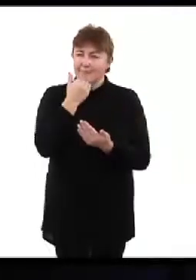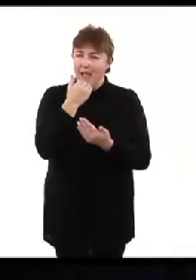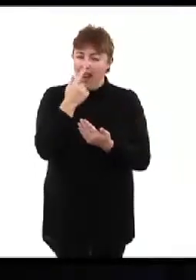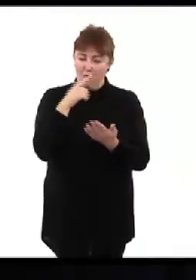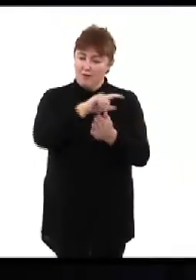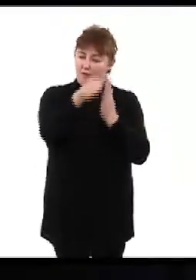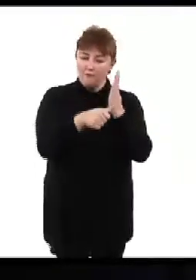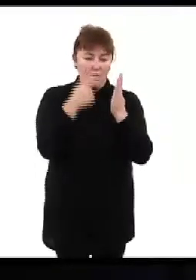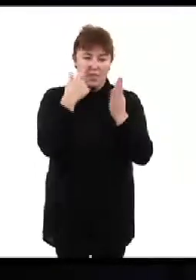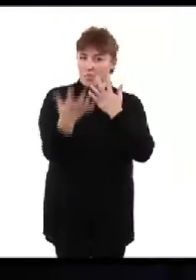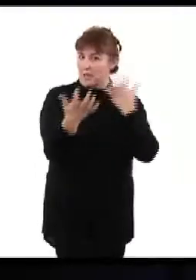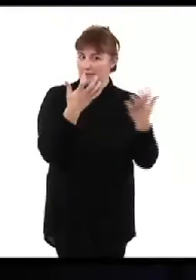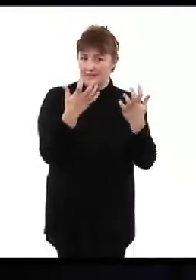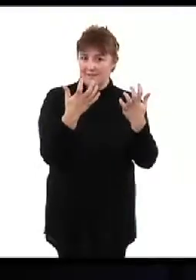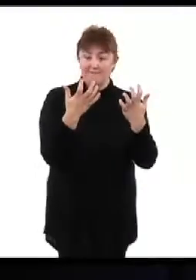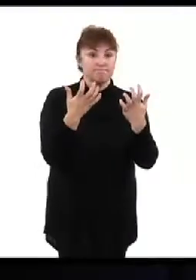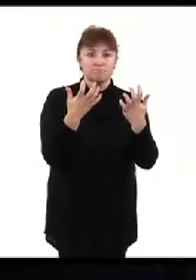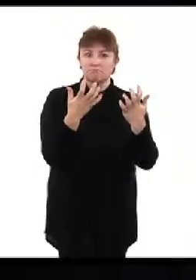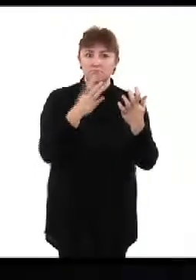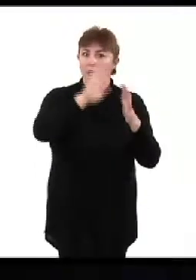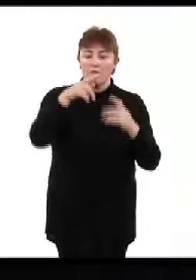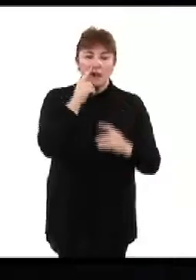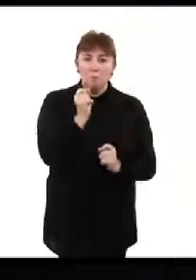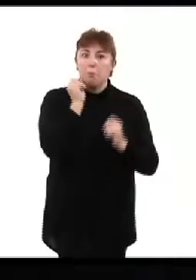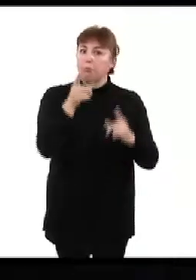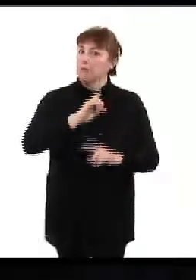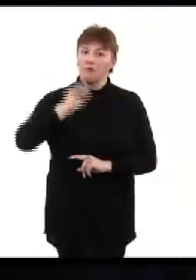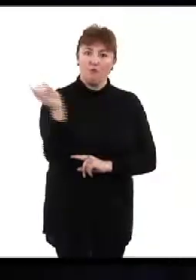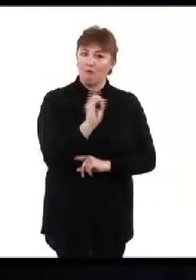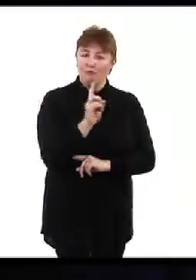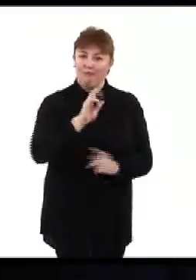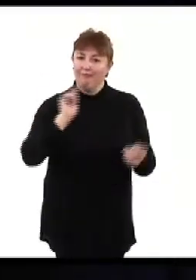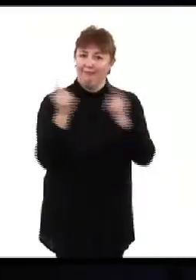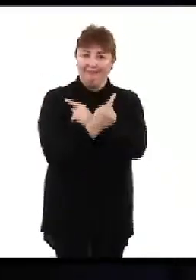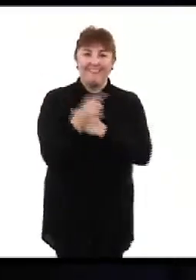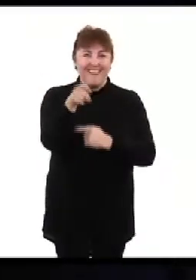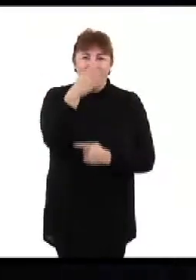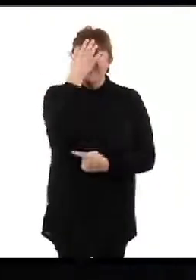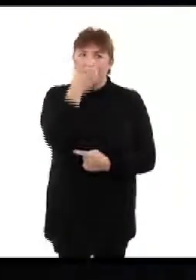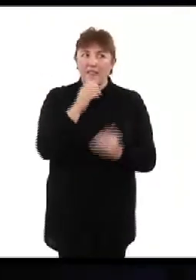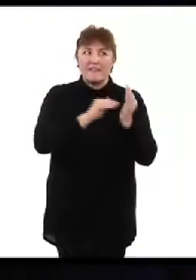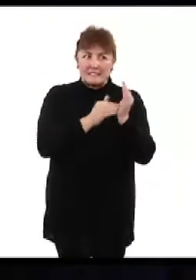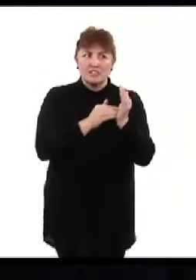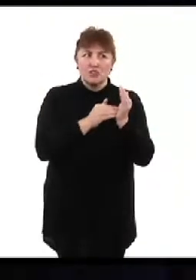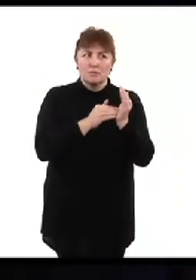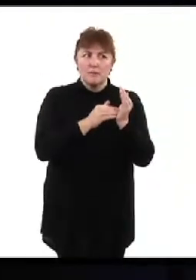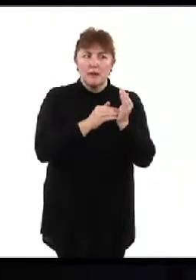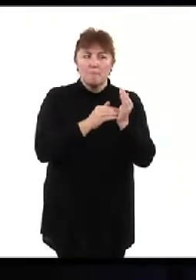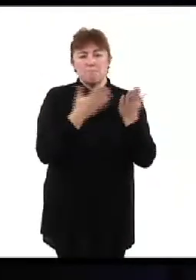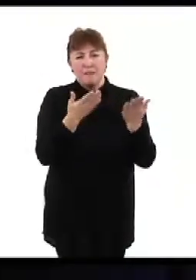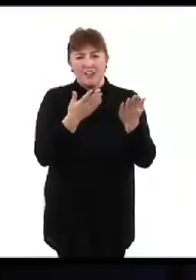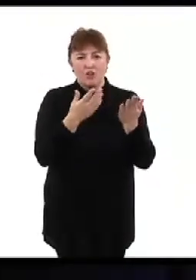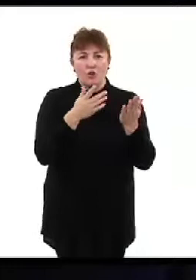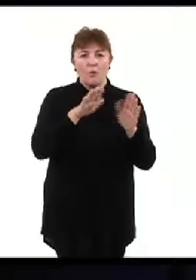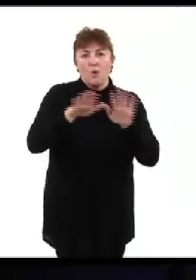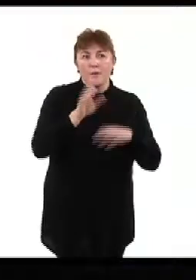found. What we found was that they were able to retrieve partial information, but it tended to be all together. So